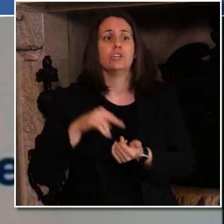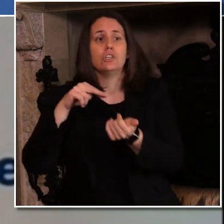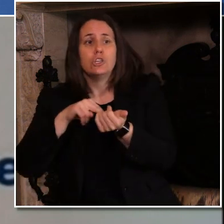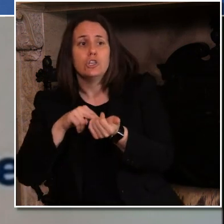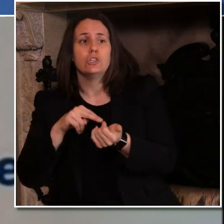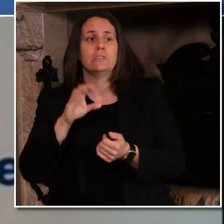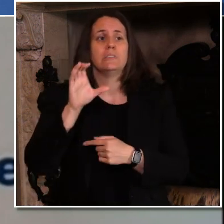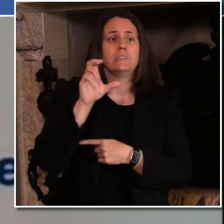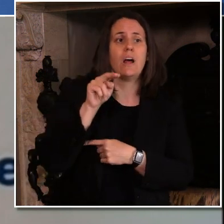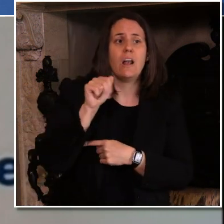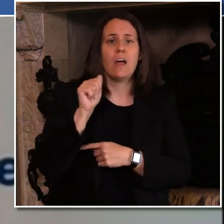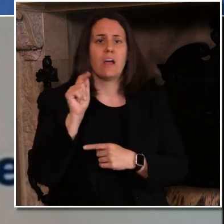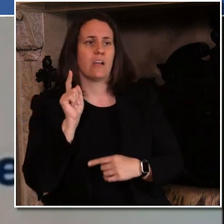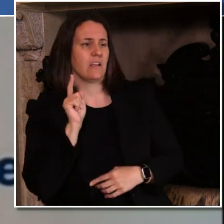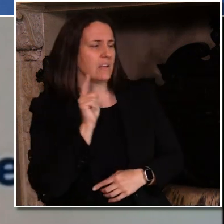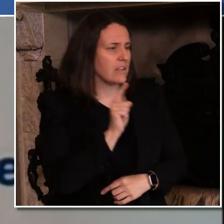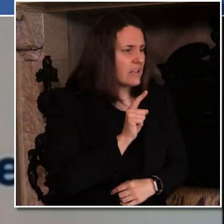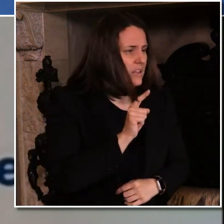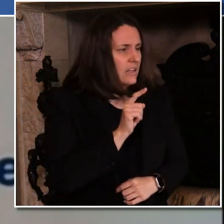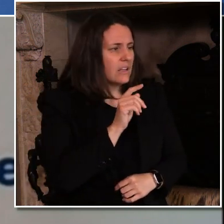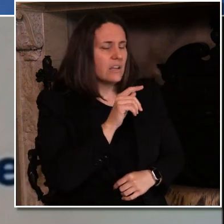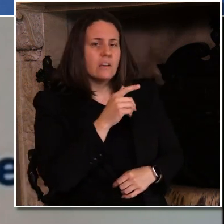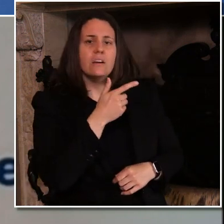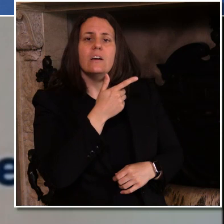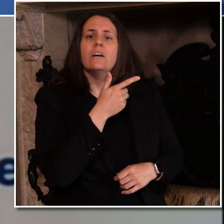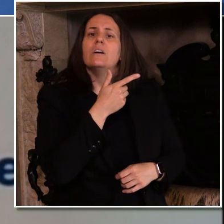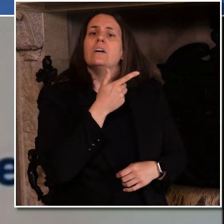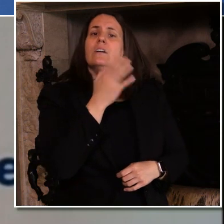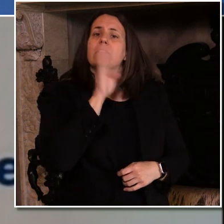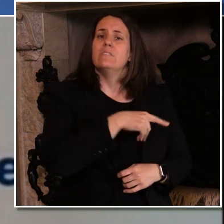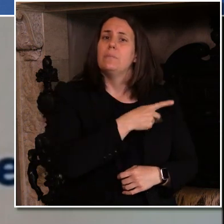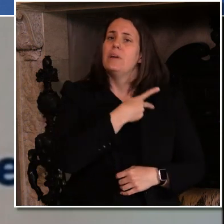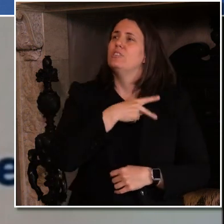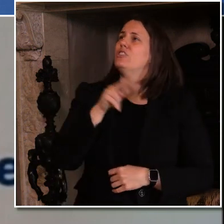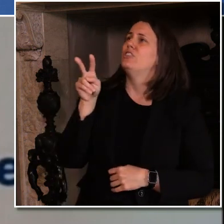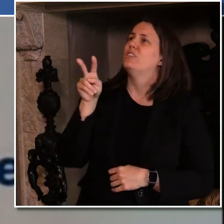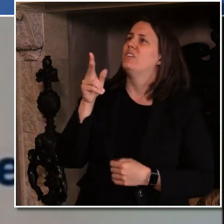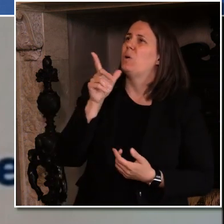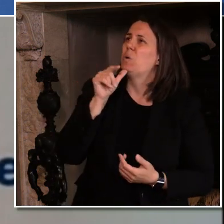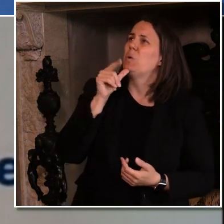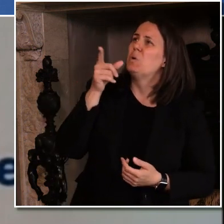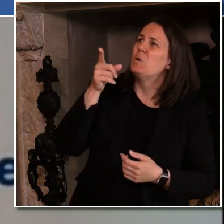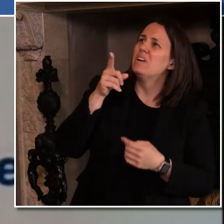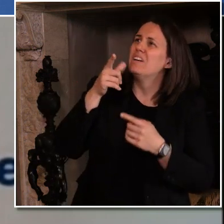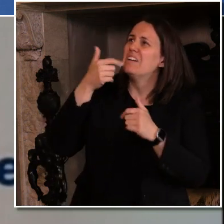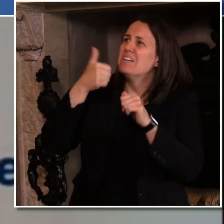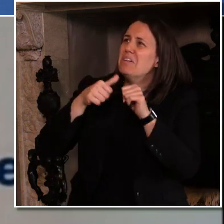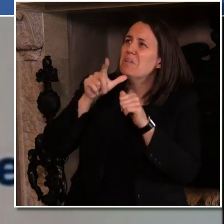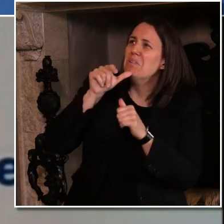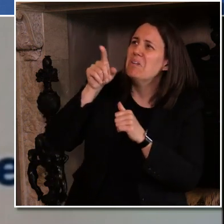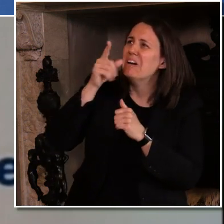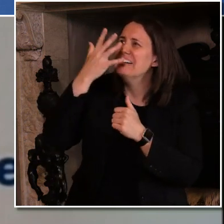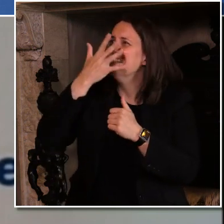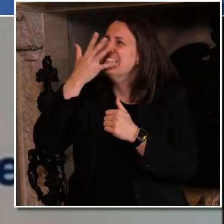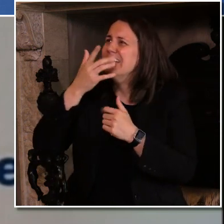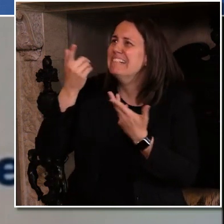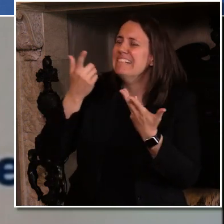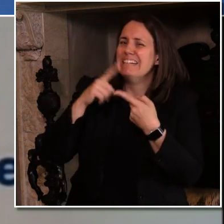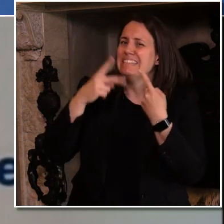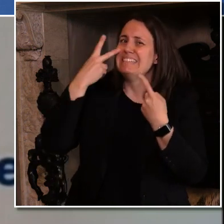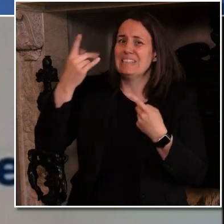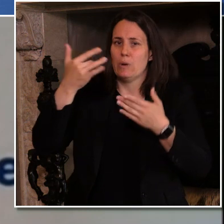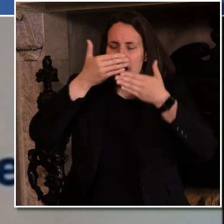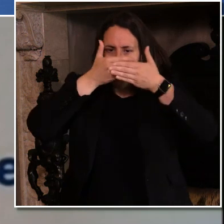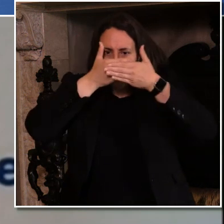them. They have no friends visiting, they have no family visiting, and their only contact with their family or friends is through a phone or